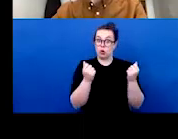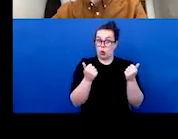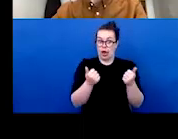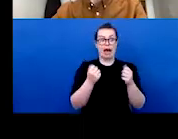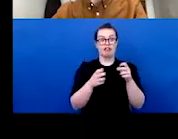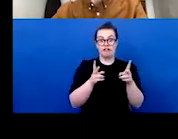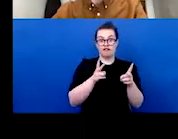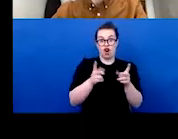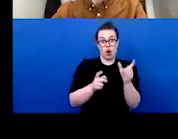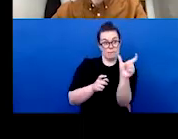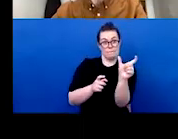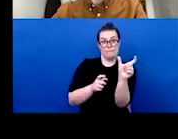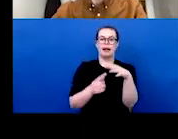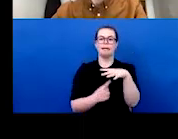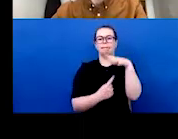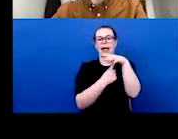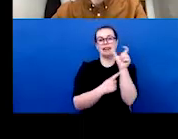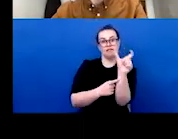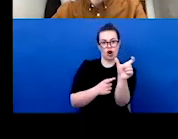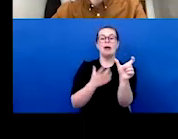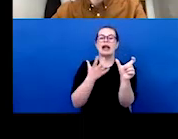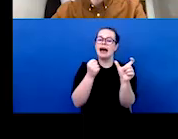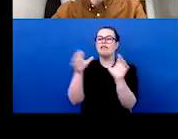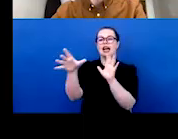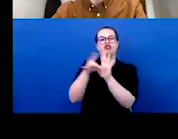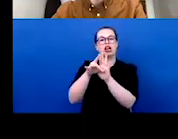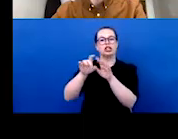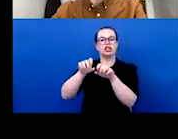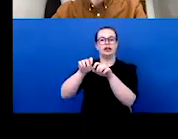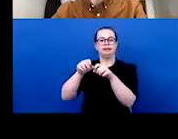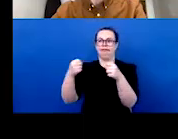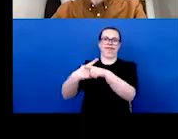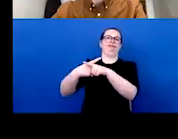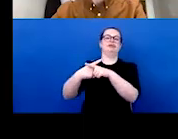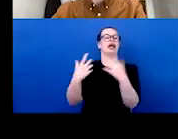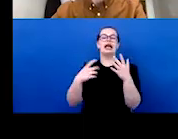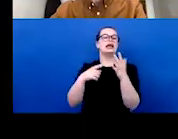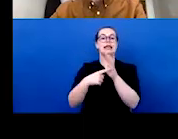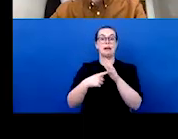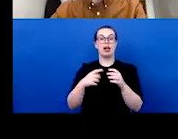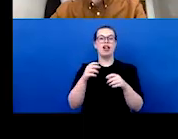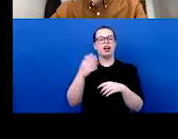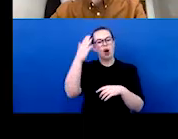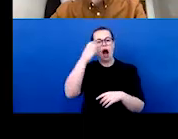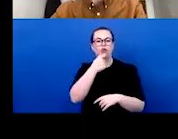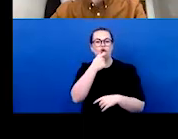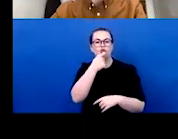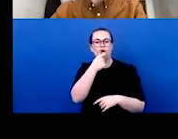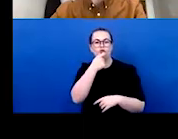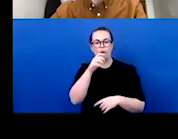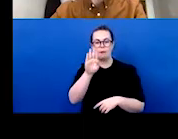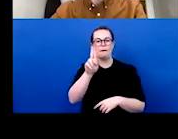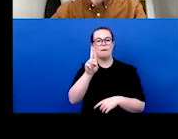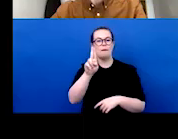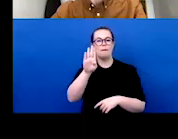in what they call attraction violations, so sentences like "the bubble gum had been chewing," compared to both